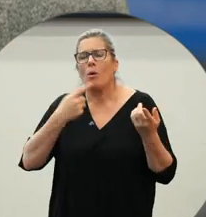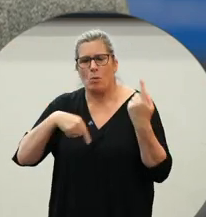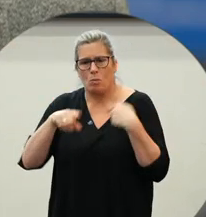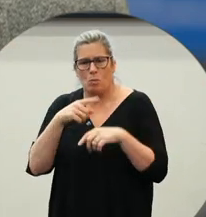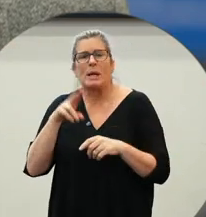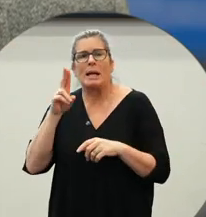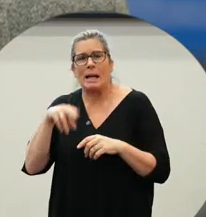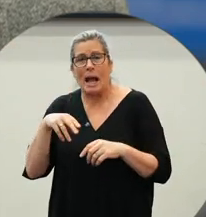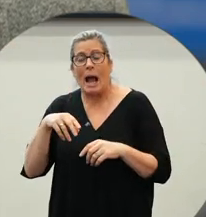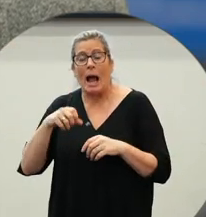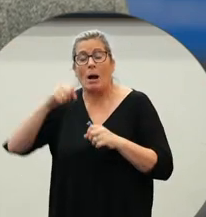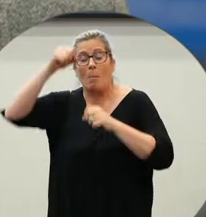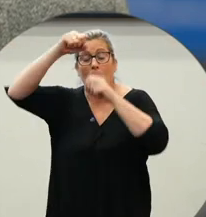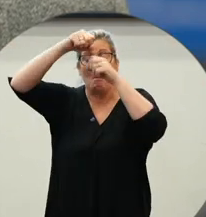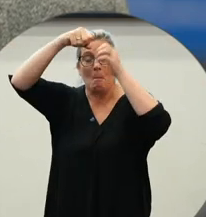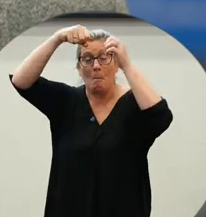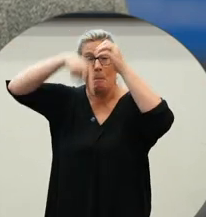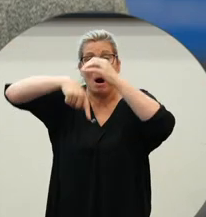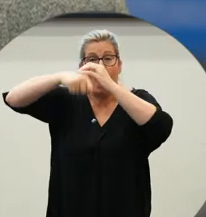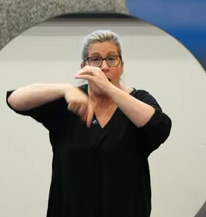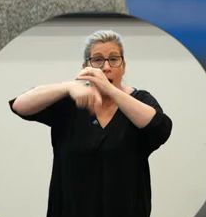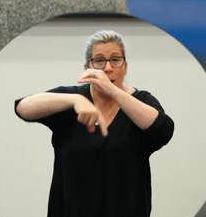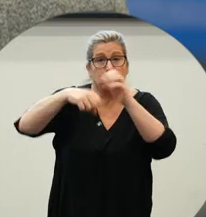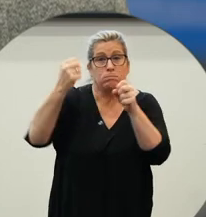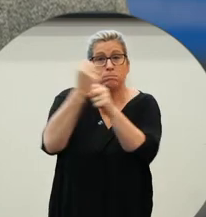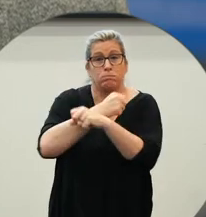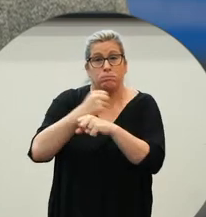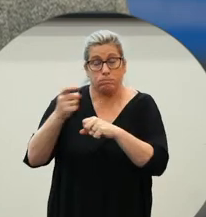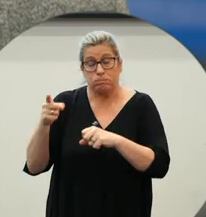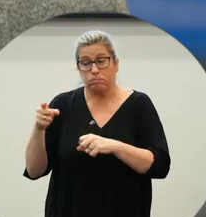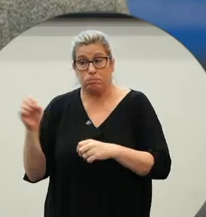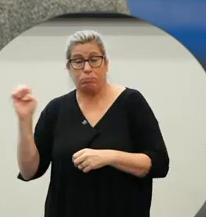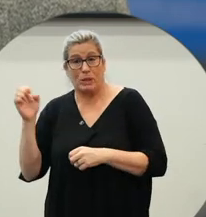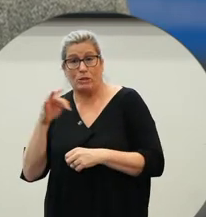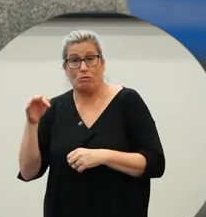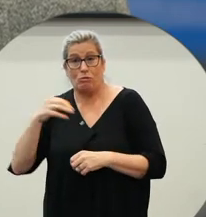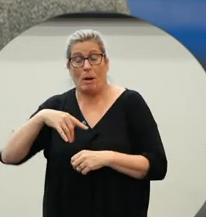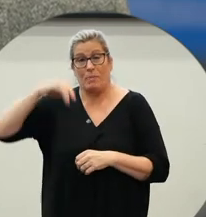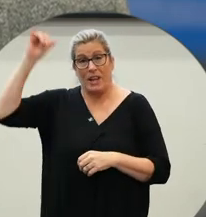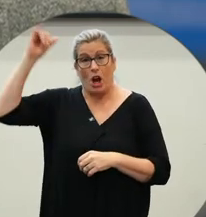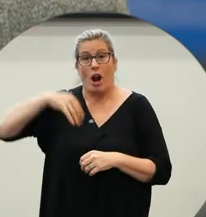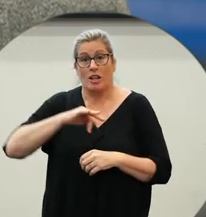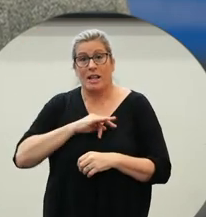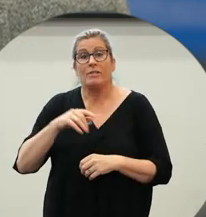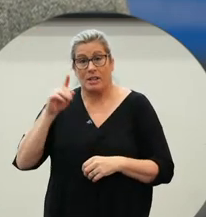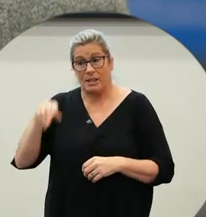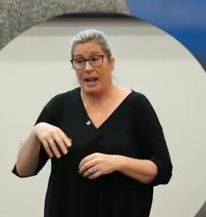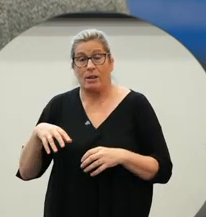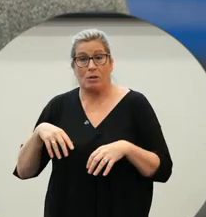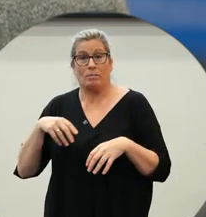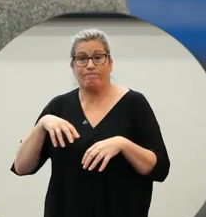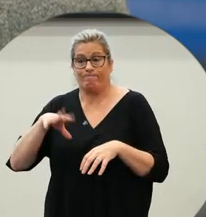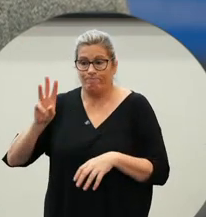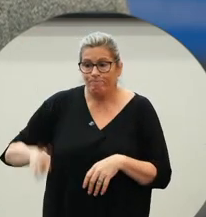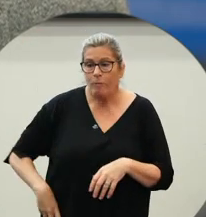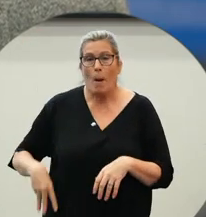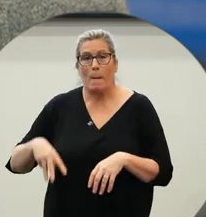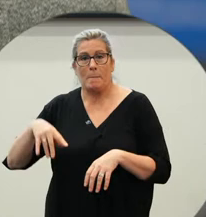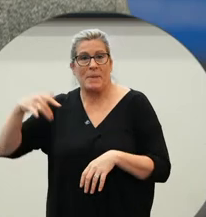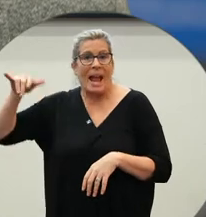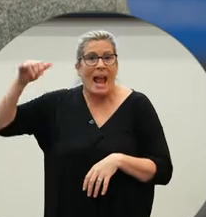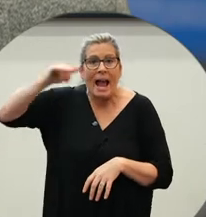bomb the British from the air ourselves? So that ended up with them hijacking a helicopter and